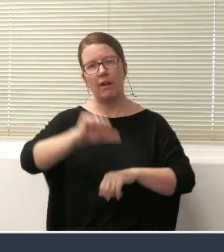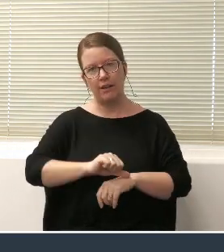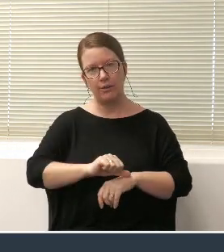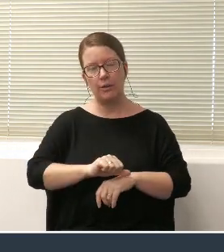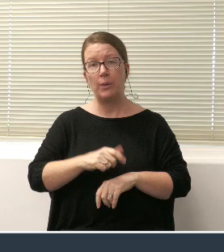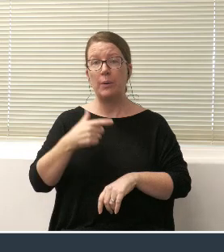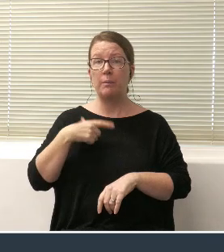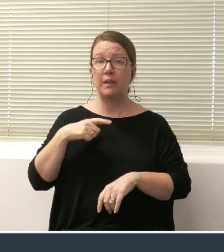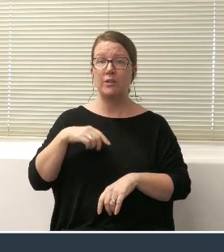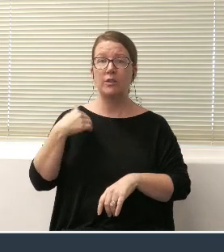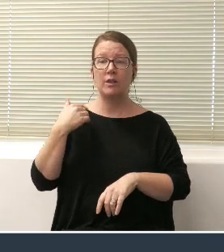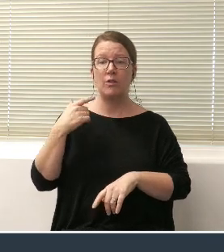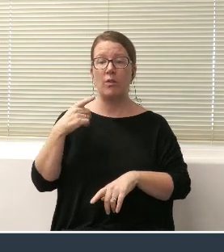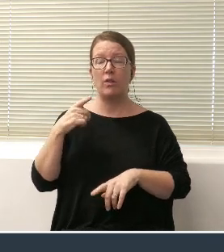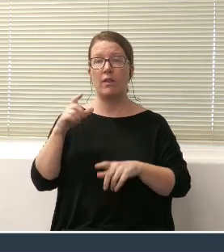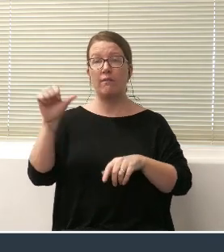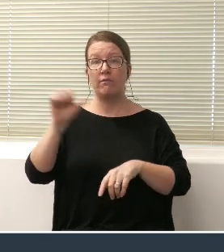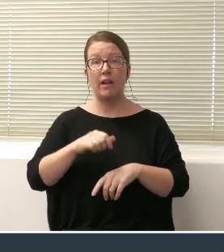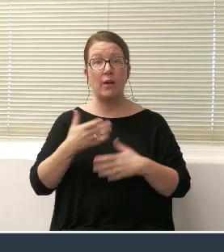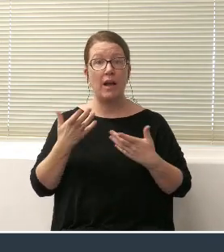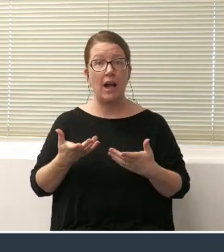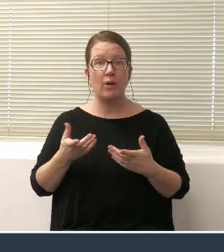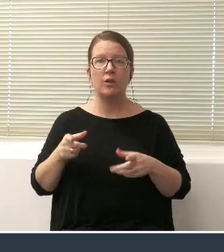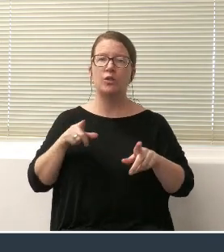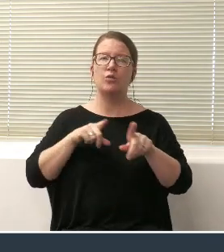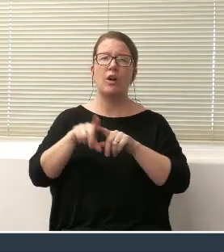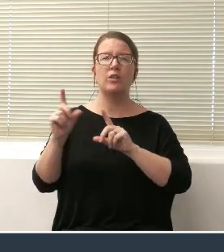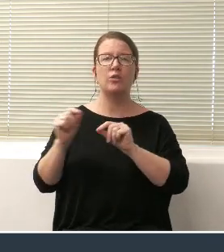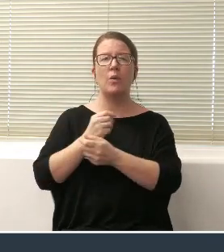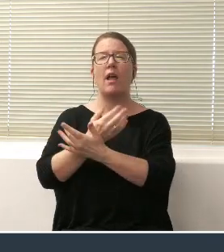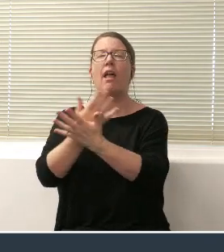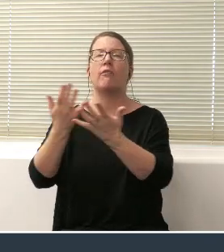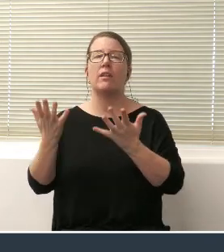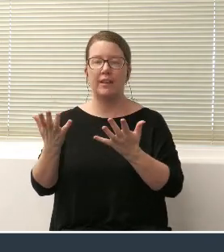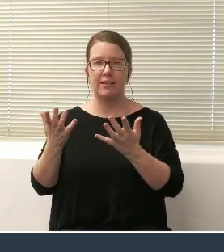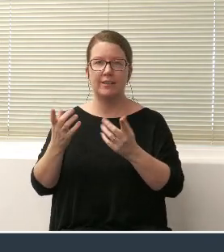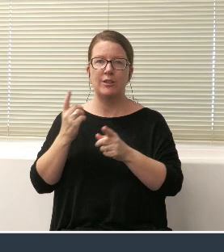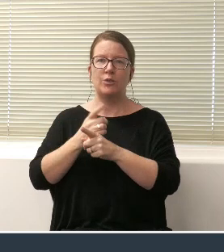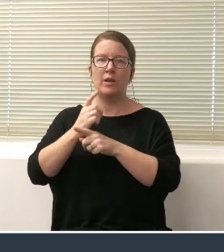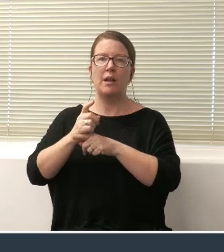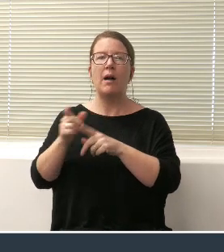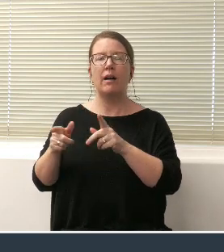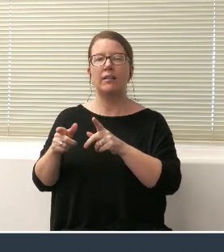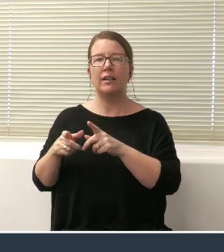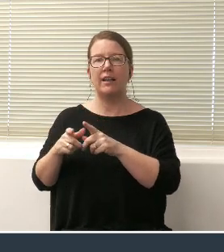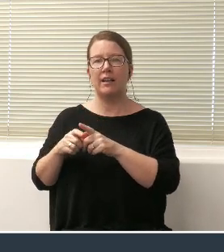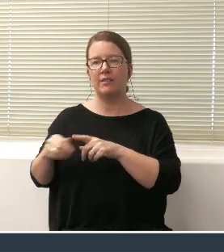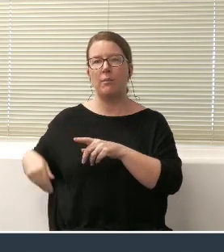it becomes an all-singing, all-dancing object, a Swiss Army knife. A Swiss Army knife is a useless product. It doesn't do anything